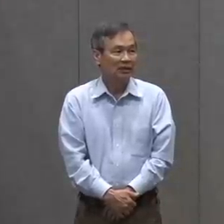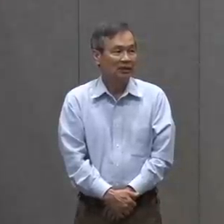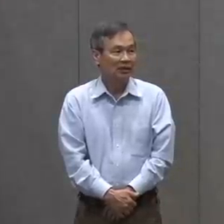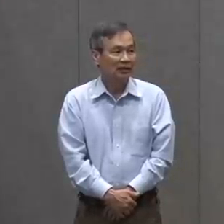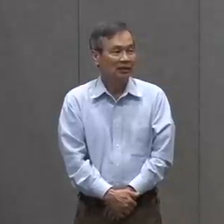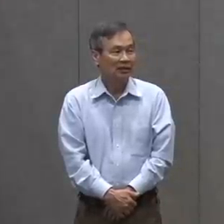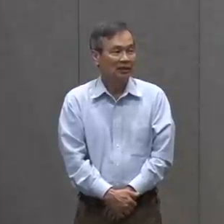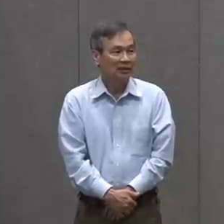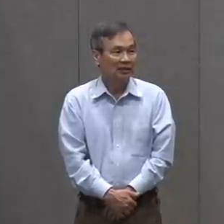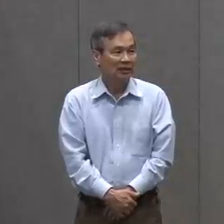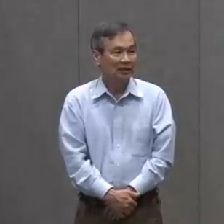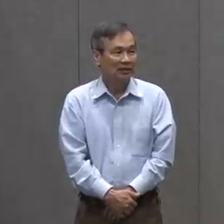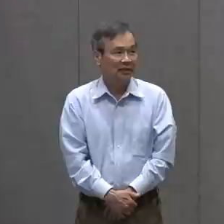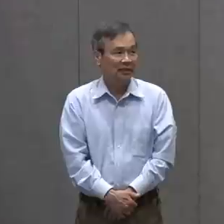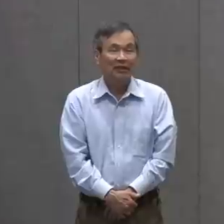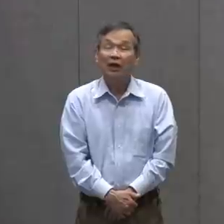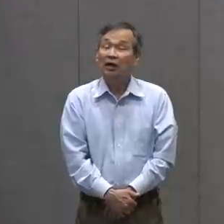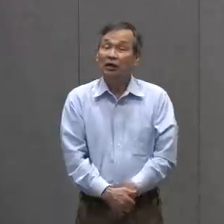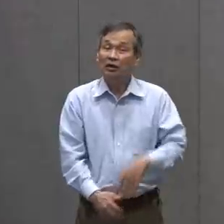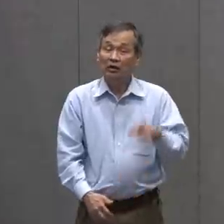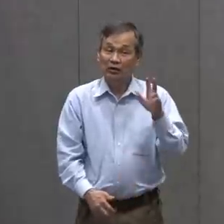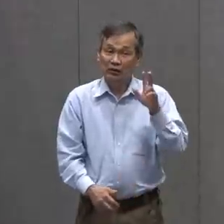there. Okay,